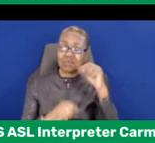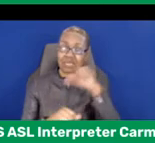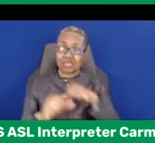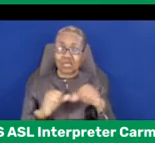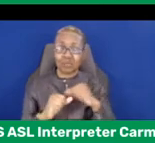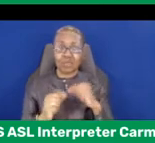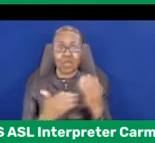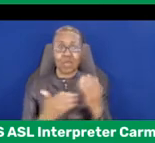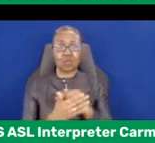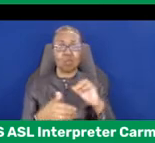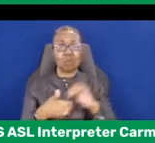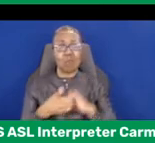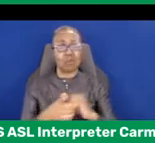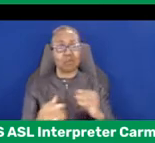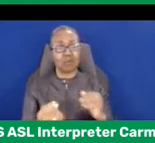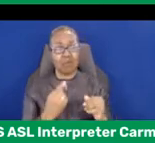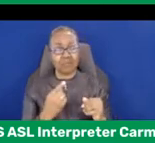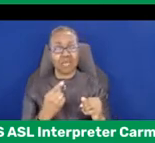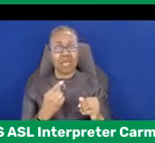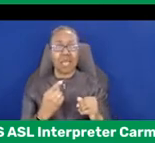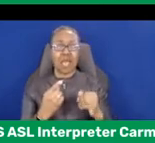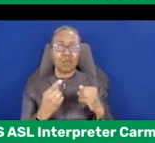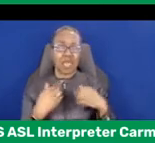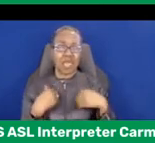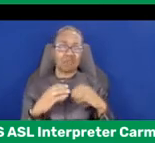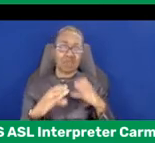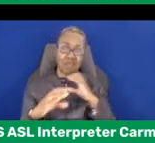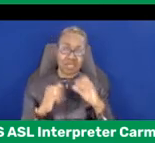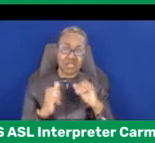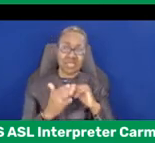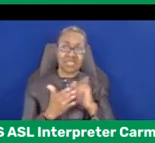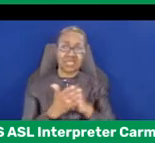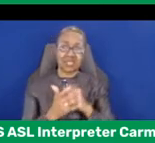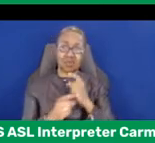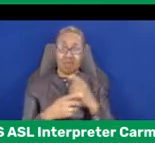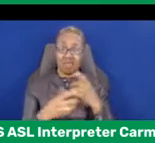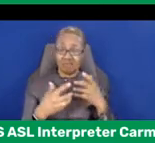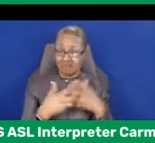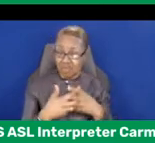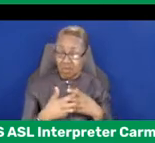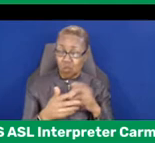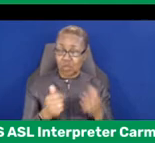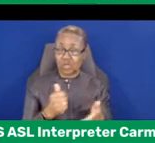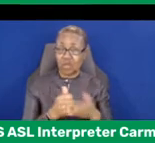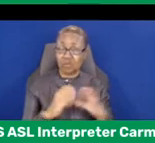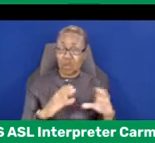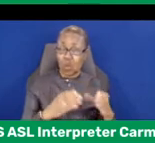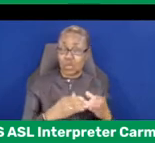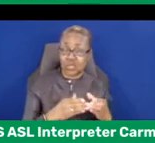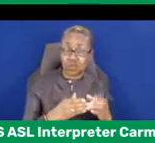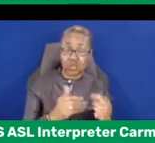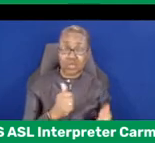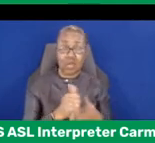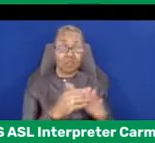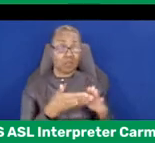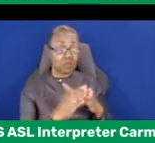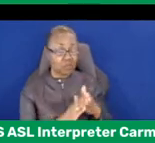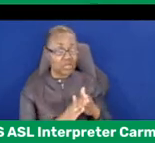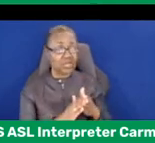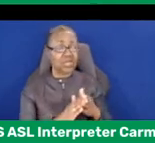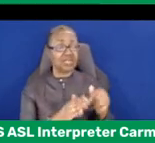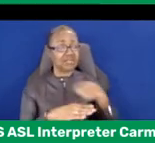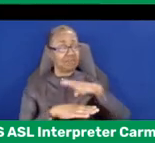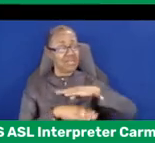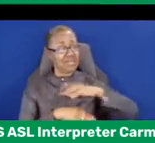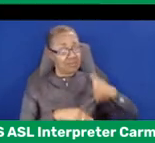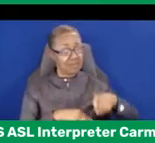along, and we're in constant conversation with each other about like, is this the right fit? Is it a fit for the coalition? Is it a fit for the community? Does it meet a need? But